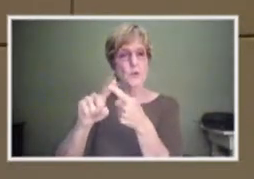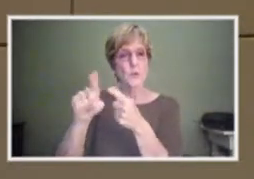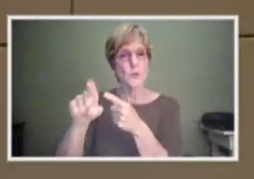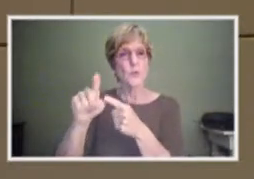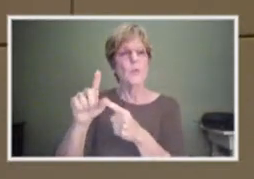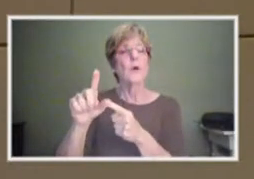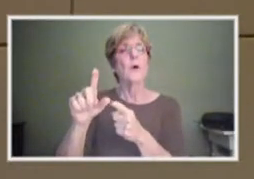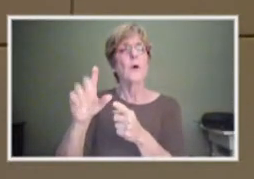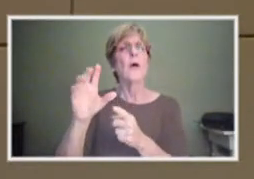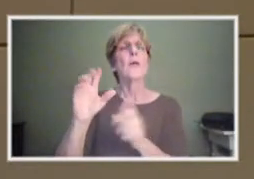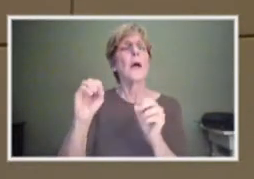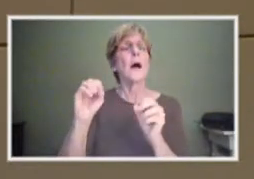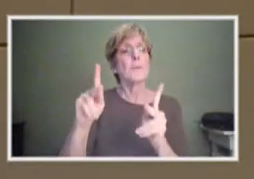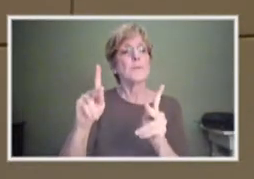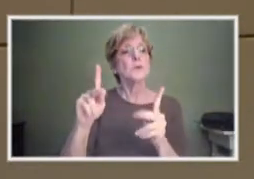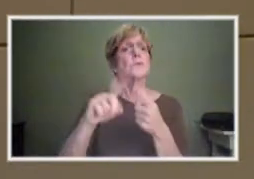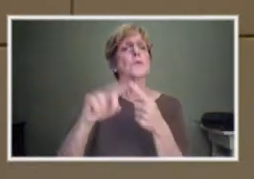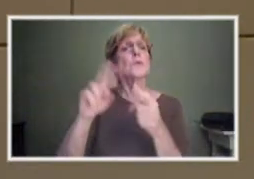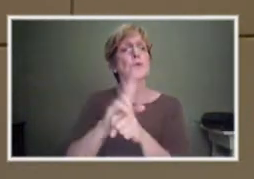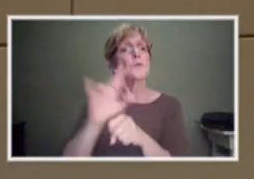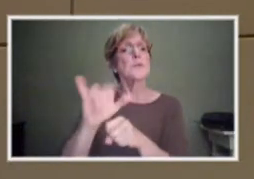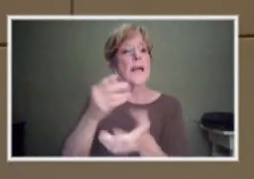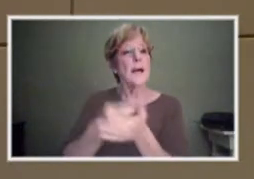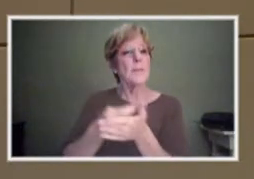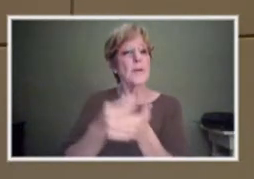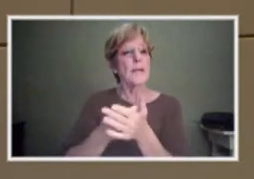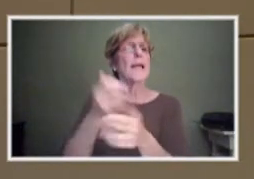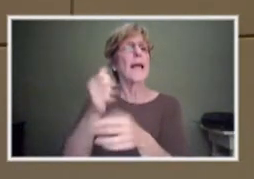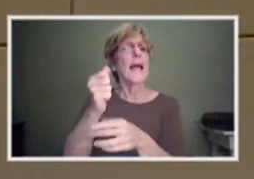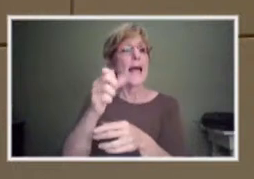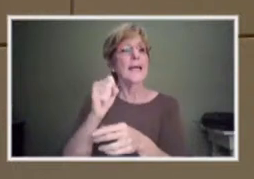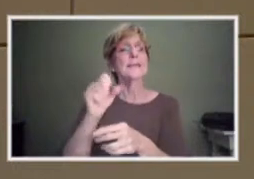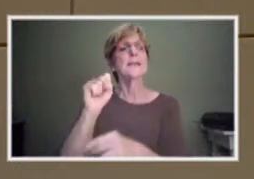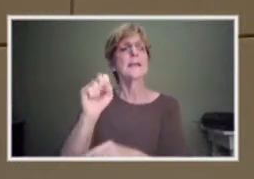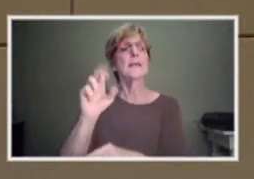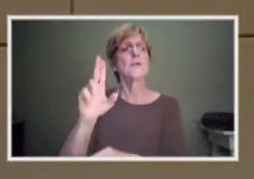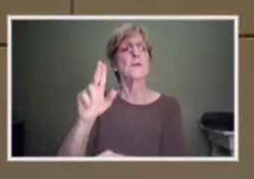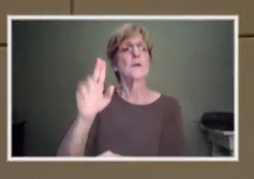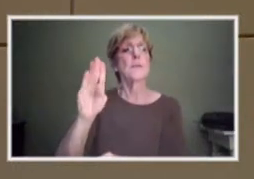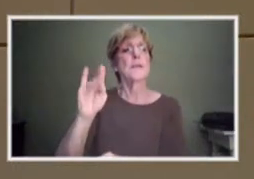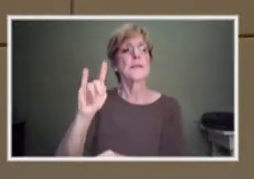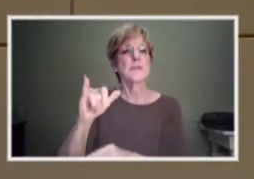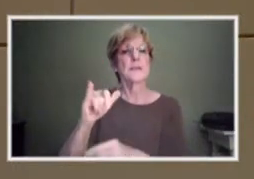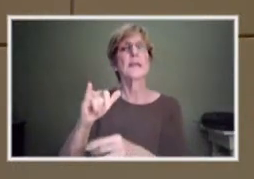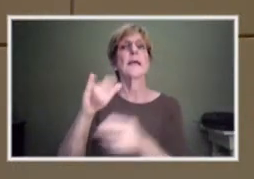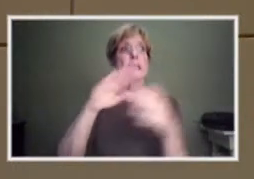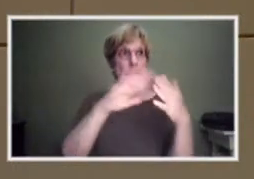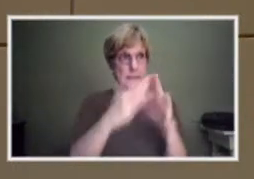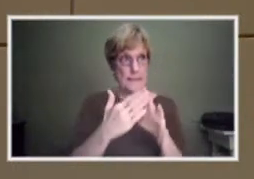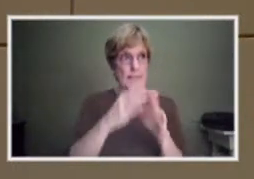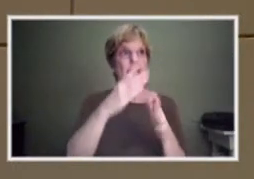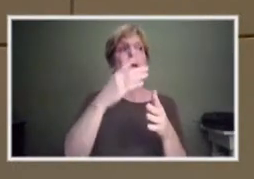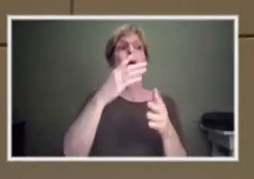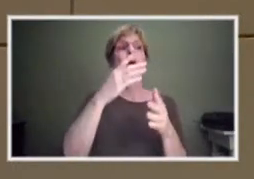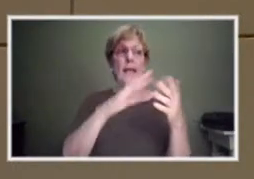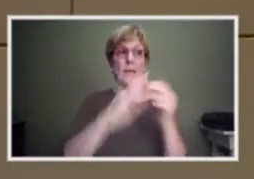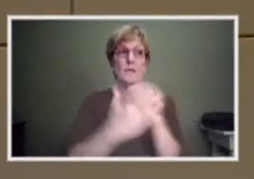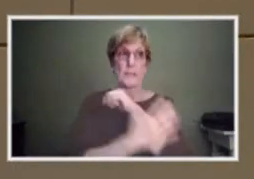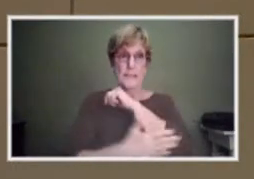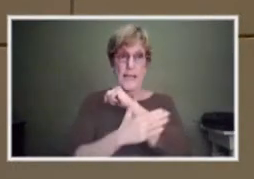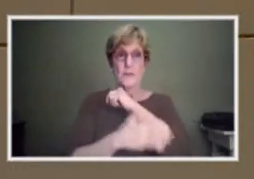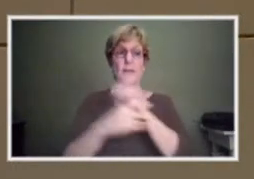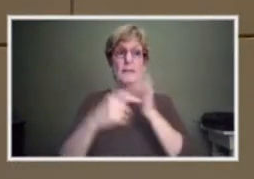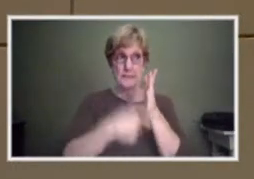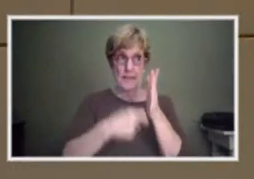the opportunity to use it as a subsidy, both the city taxes and the county taxes. This current